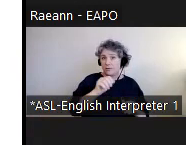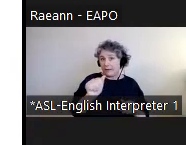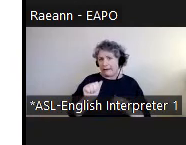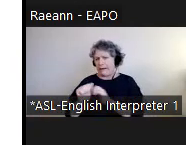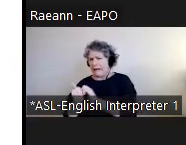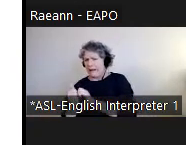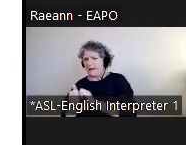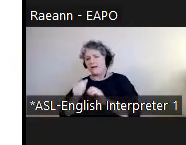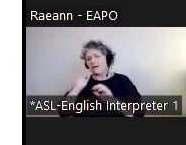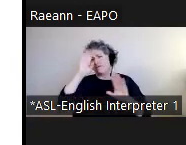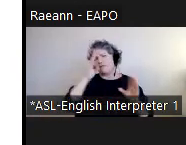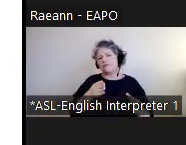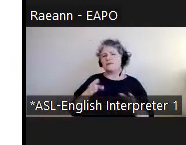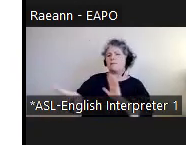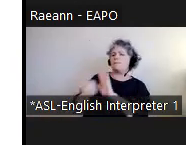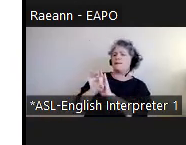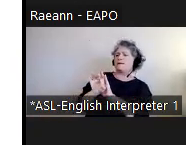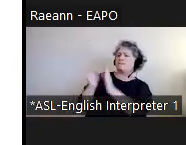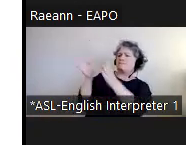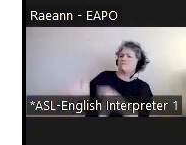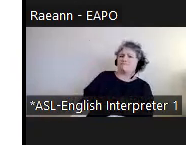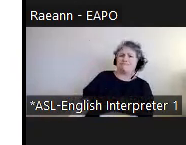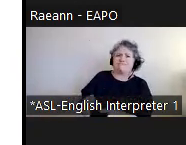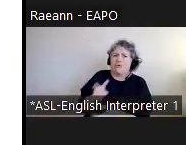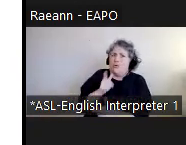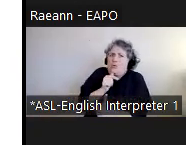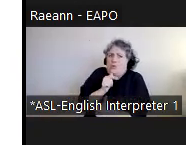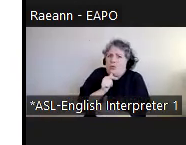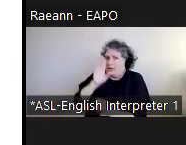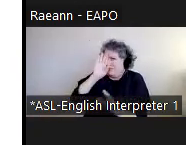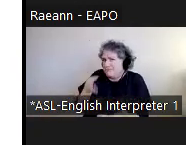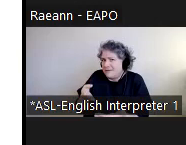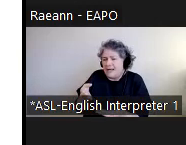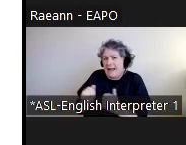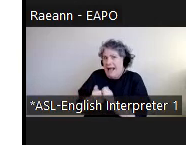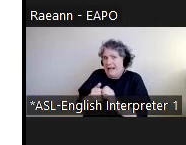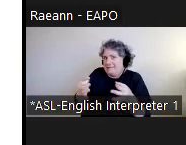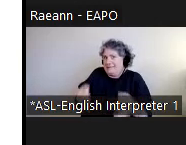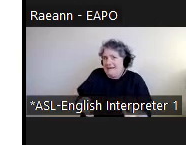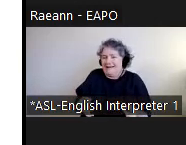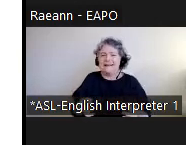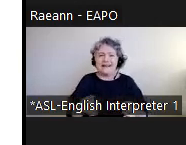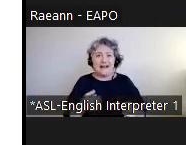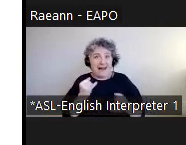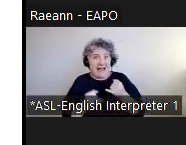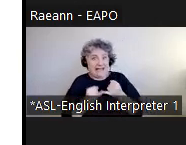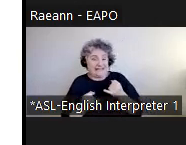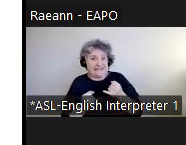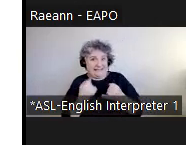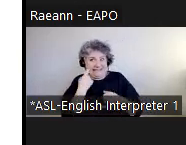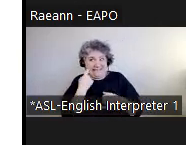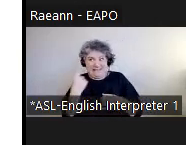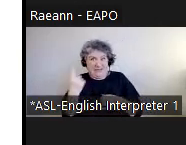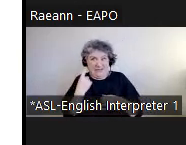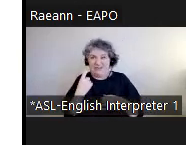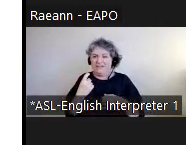your attorney and how should you pick that kind of person. So I appreciated that last question because I'm going to ease right into